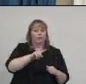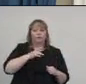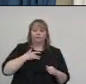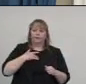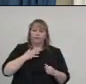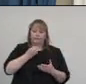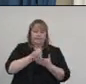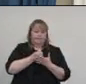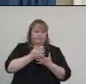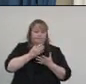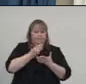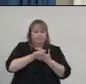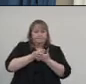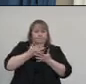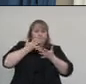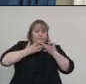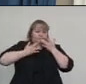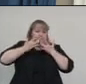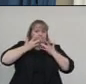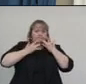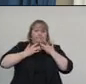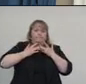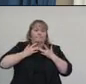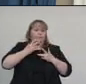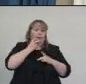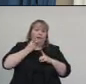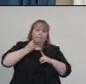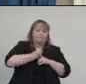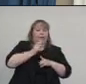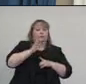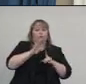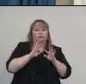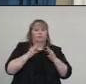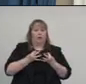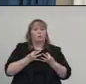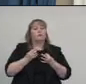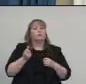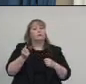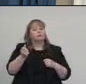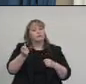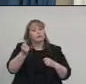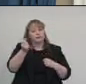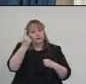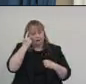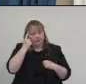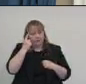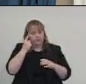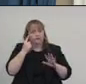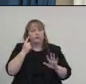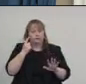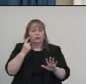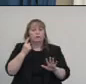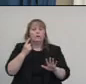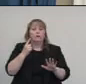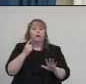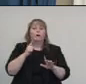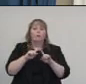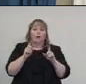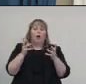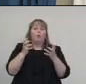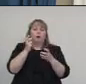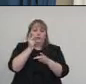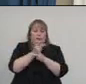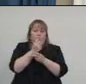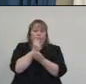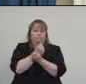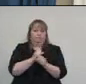us, we'll have to have my department buy off on the fact, my medical advisory team, that that's enough. Thank you. Certainly. Thank you. We'll go back to the